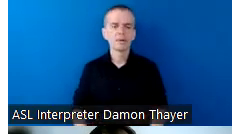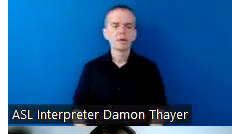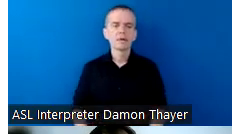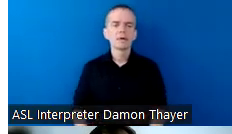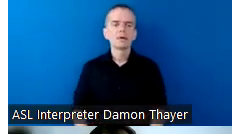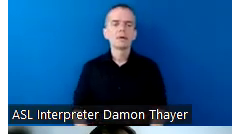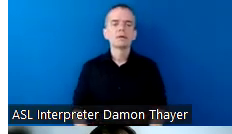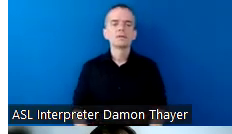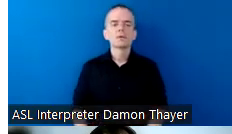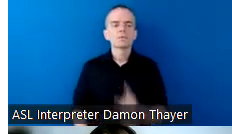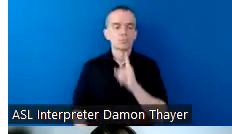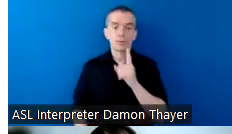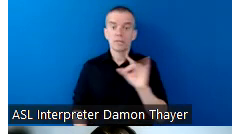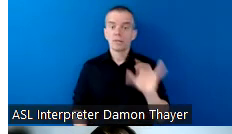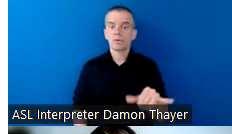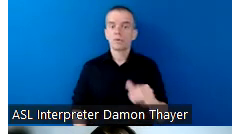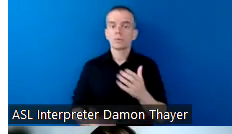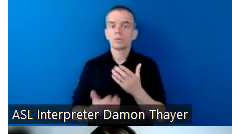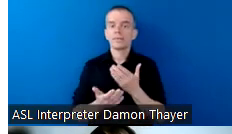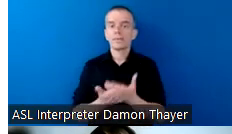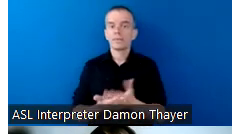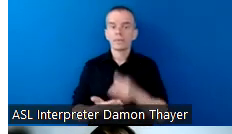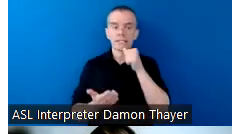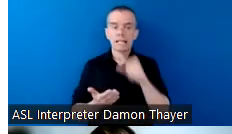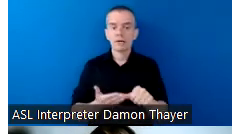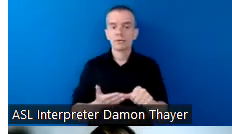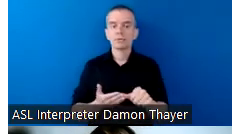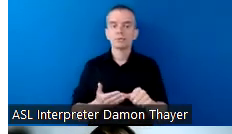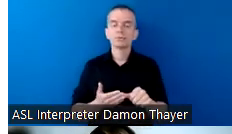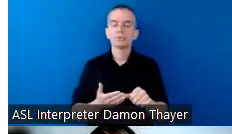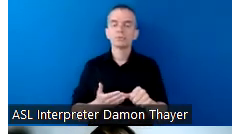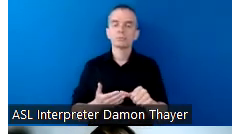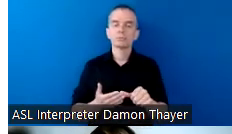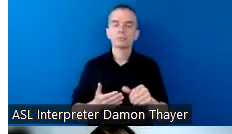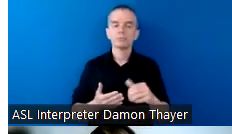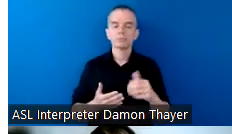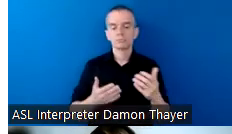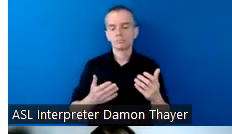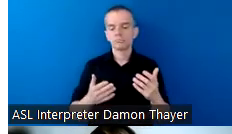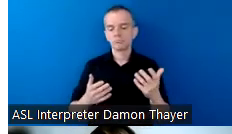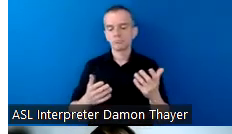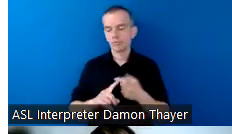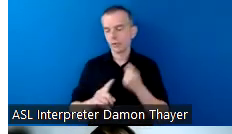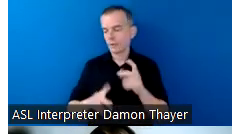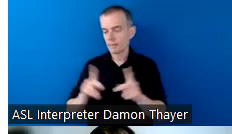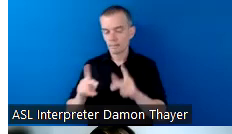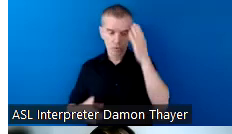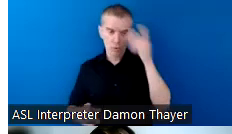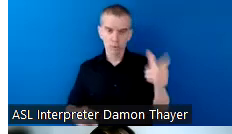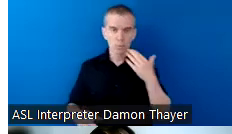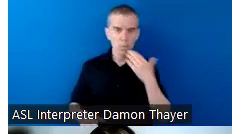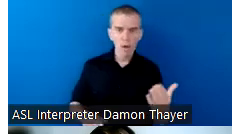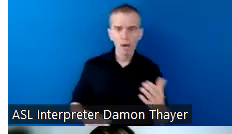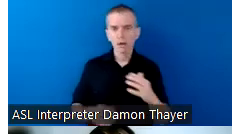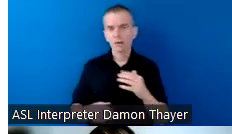So really these verification letters can come from, a provider that knows them well or another qualified individual. But if it's just